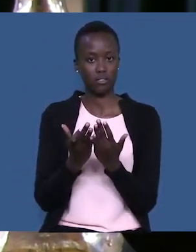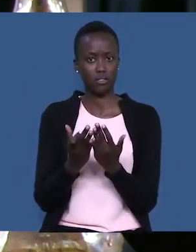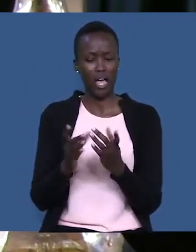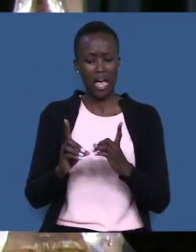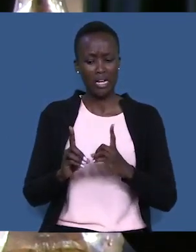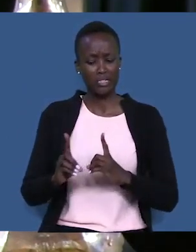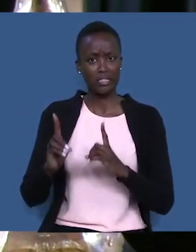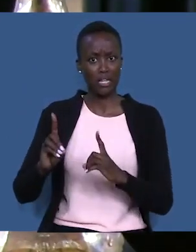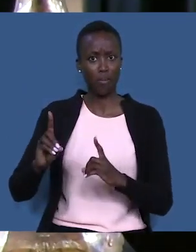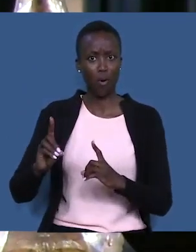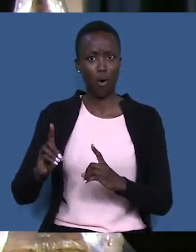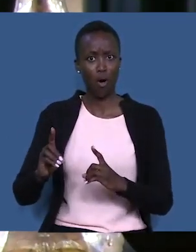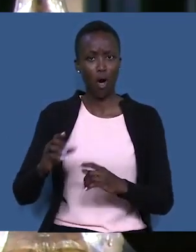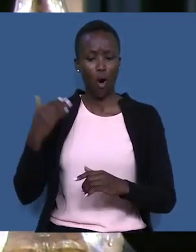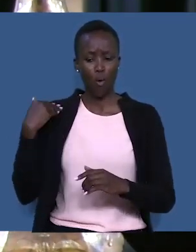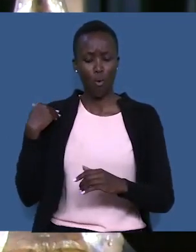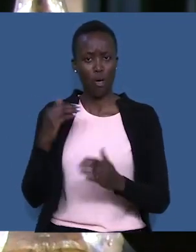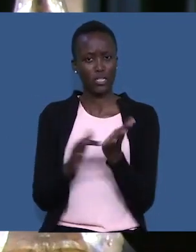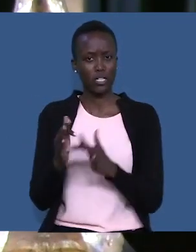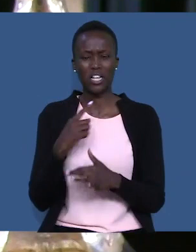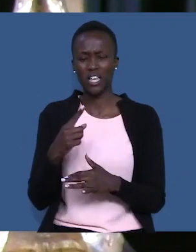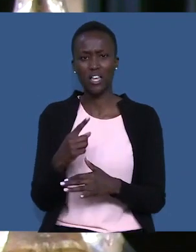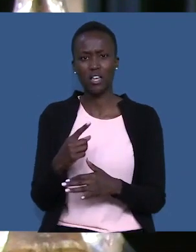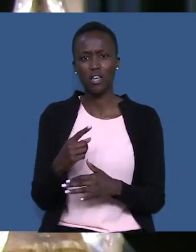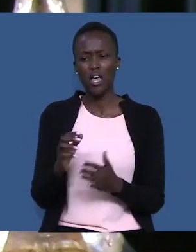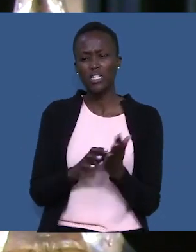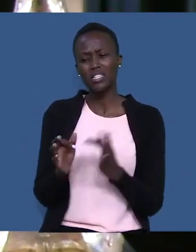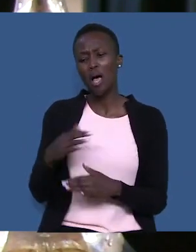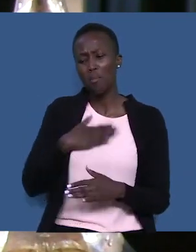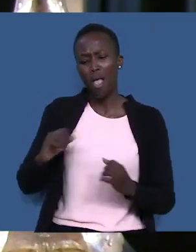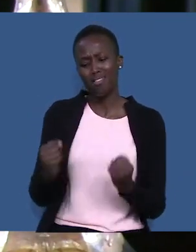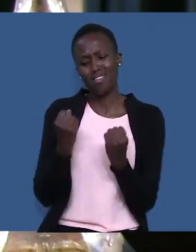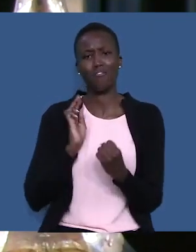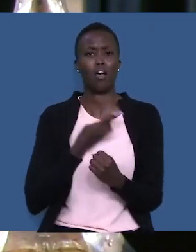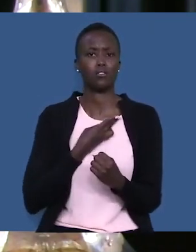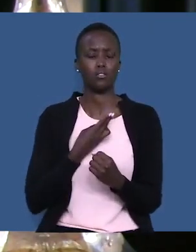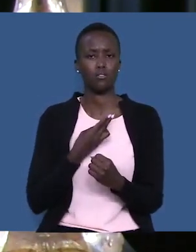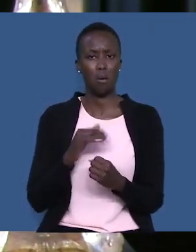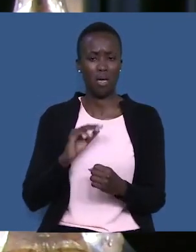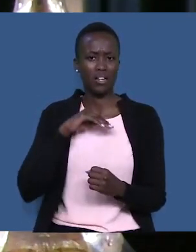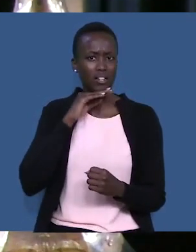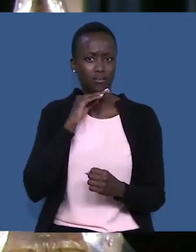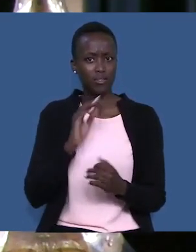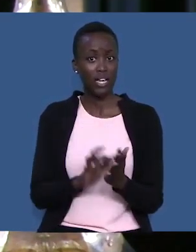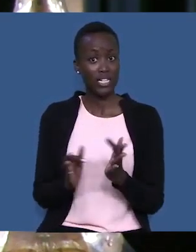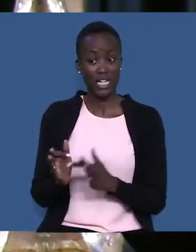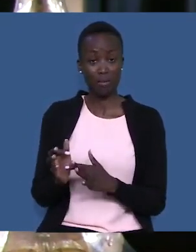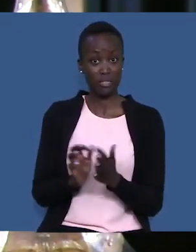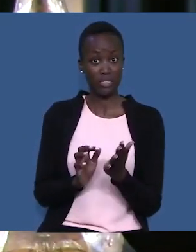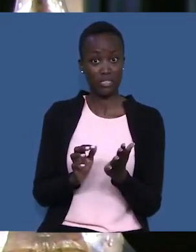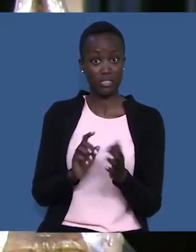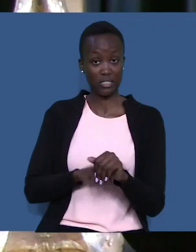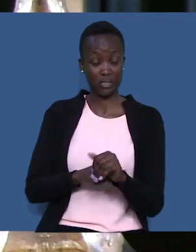disciples actually woke him up and asked him, "Master, can't you save us? We are perishing." When he rose up, he was focused in